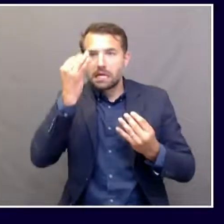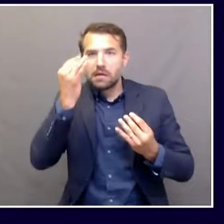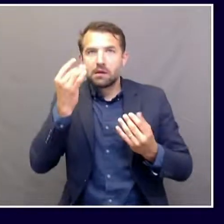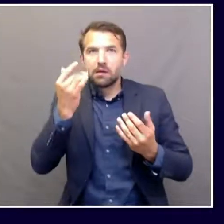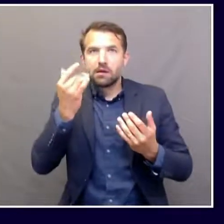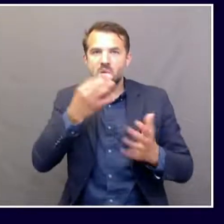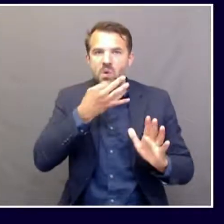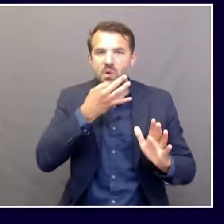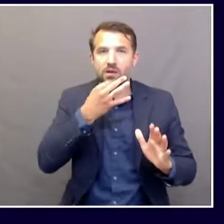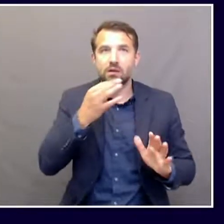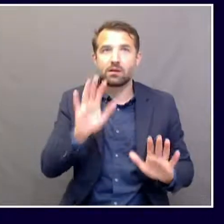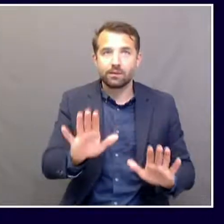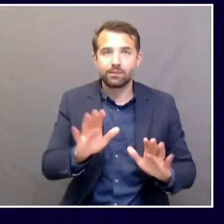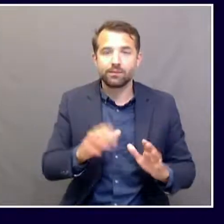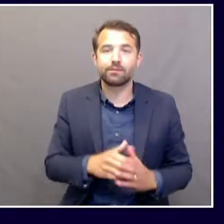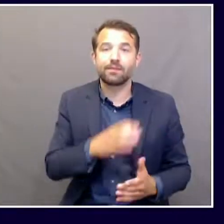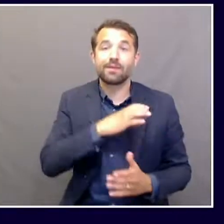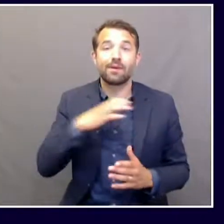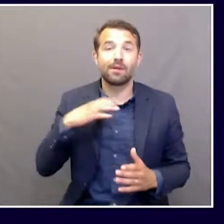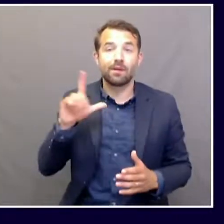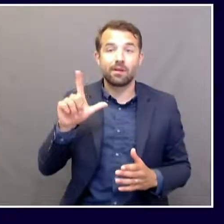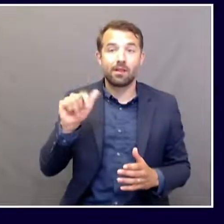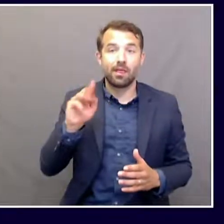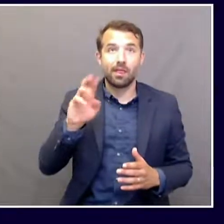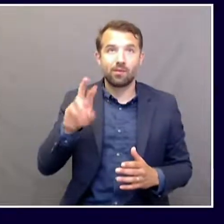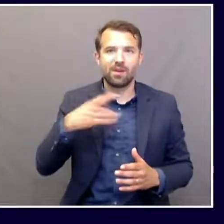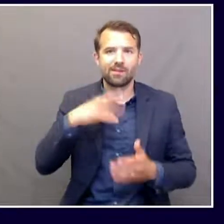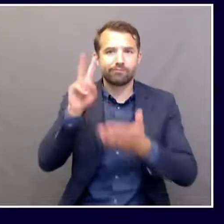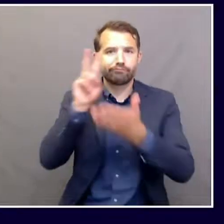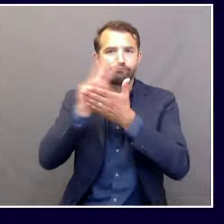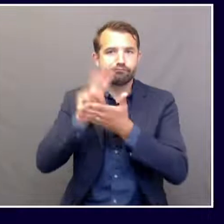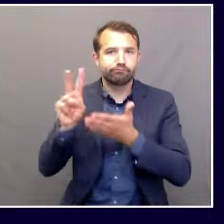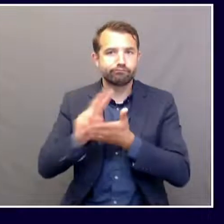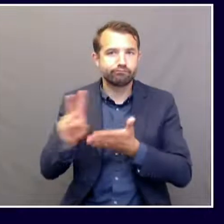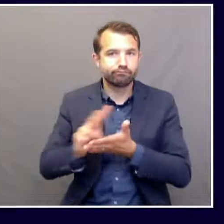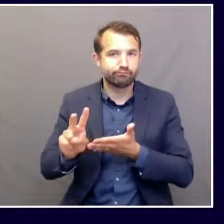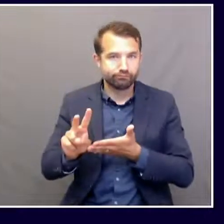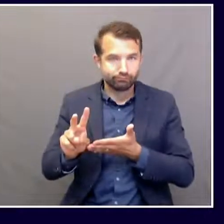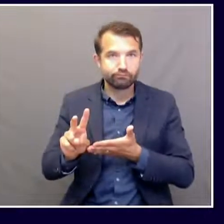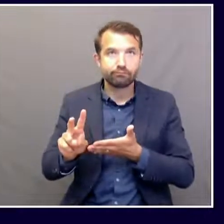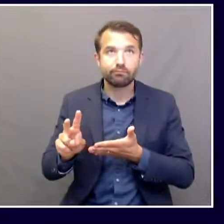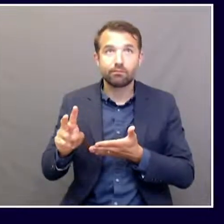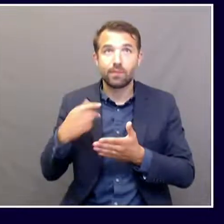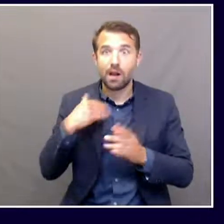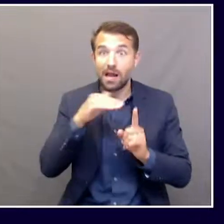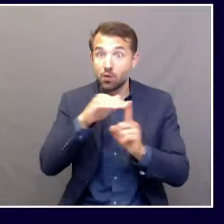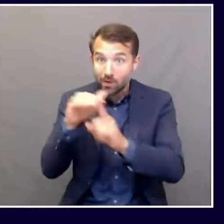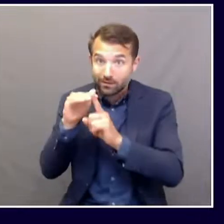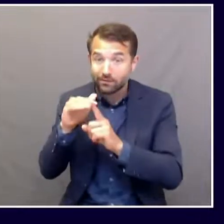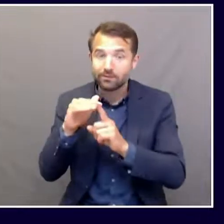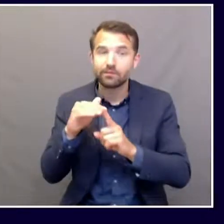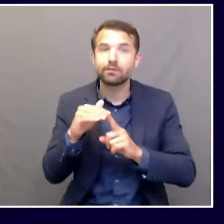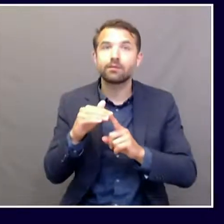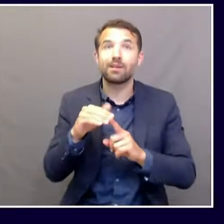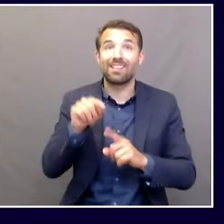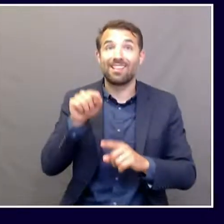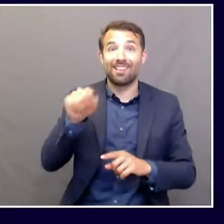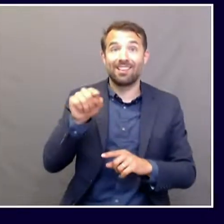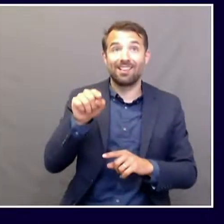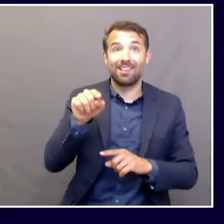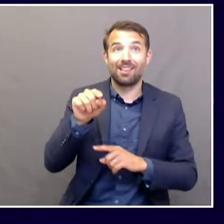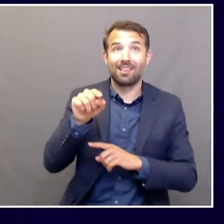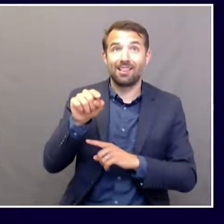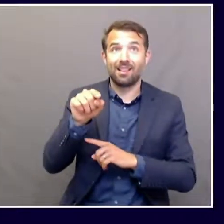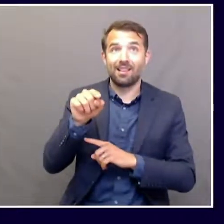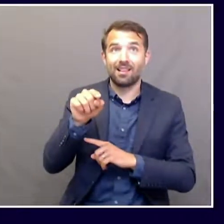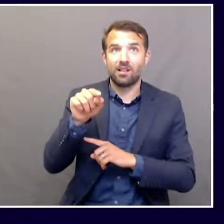bi-weekly, now that I think about it. We do that Yeah. bi-weekly, but we will be doing that. And as a reminder, this is a tool that we encourage people who are interested in helping